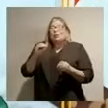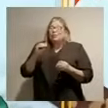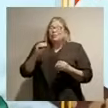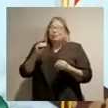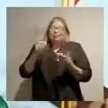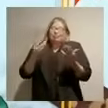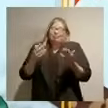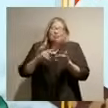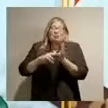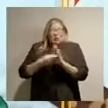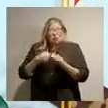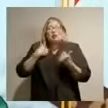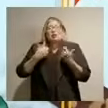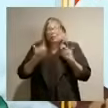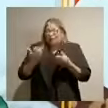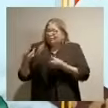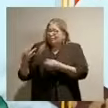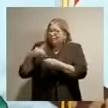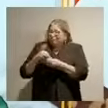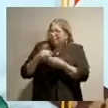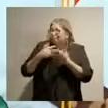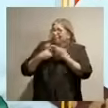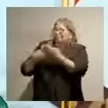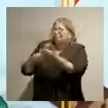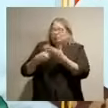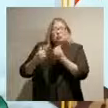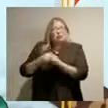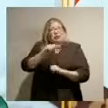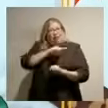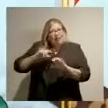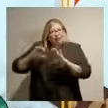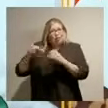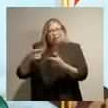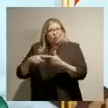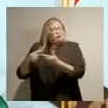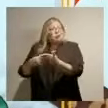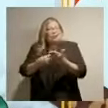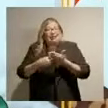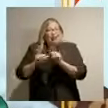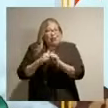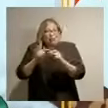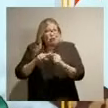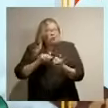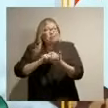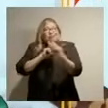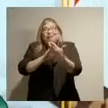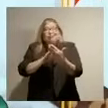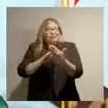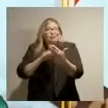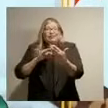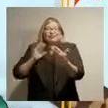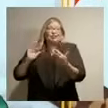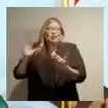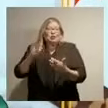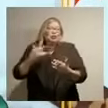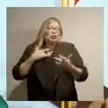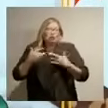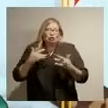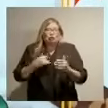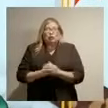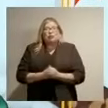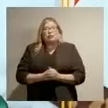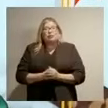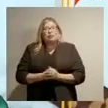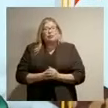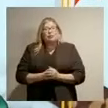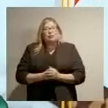one of engagement with the legislature in terms of addressing their particular concerns. Co-equal